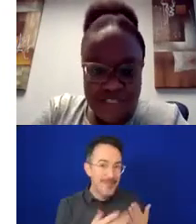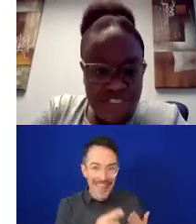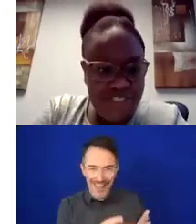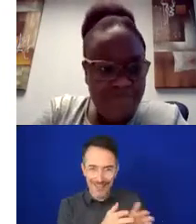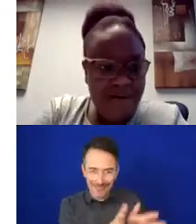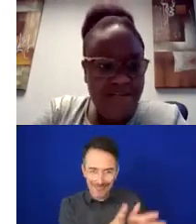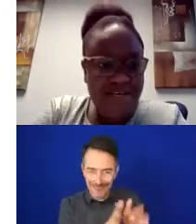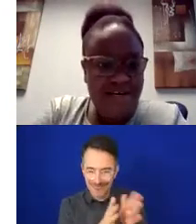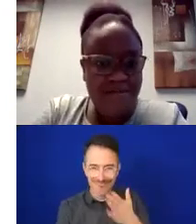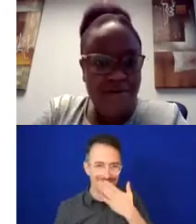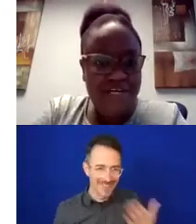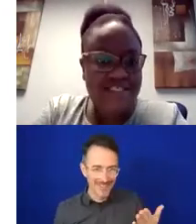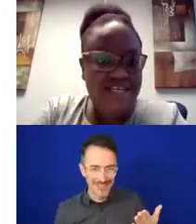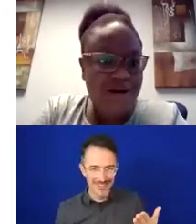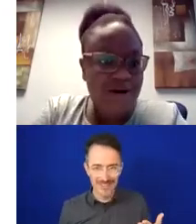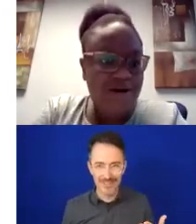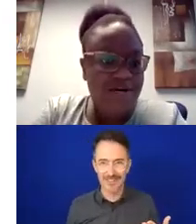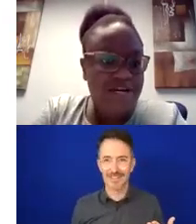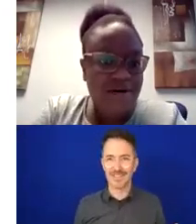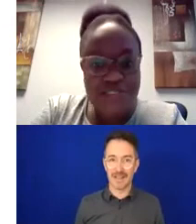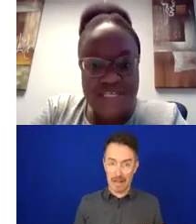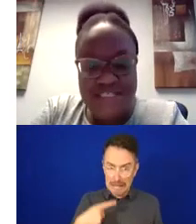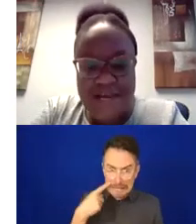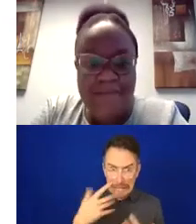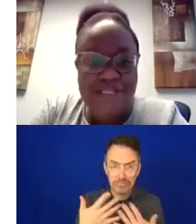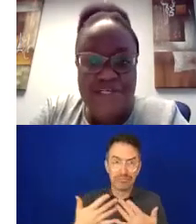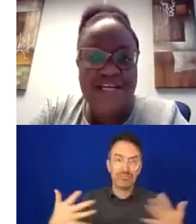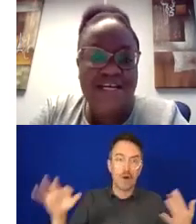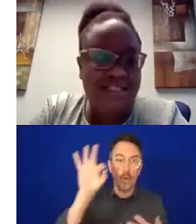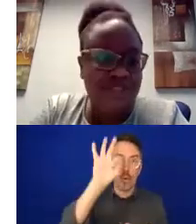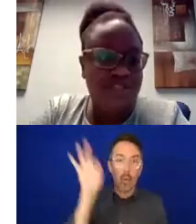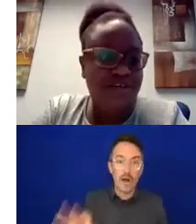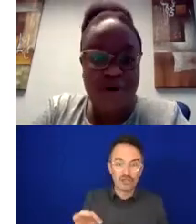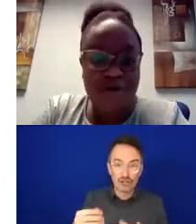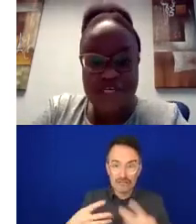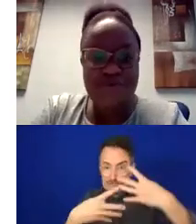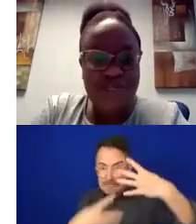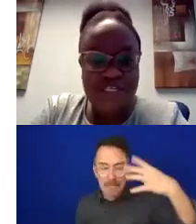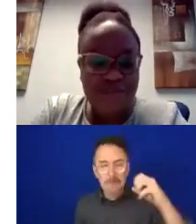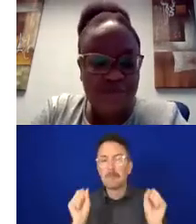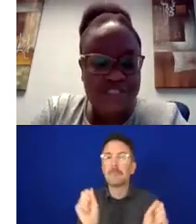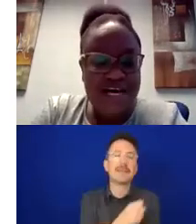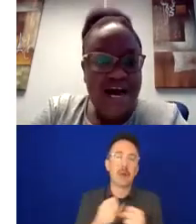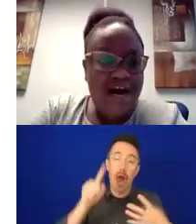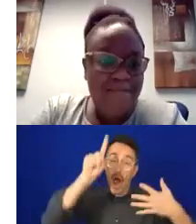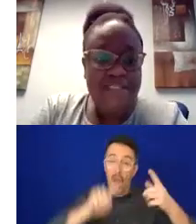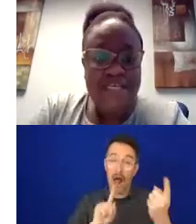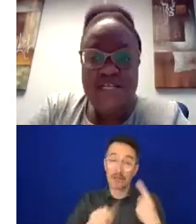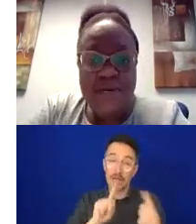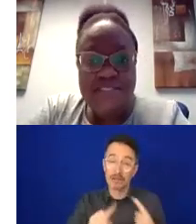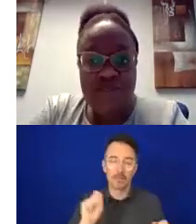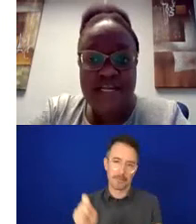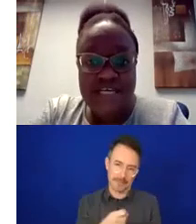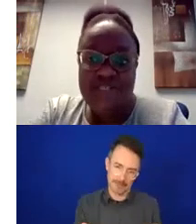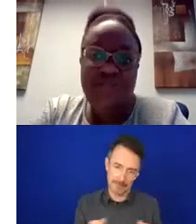all the questions, but you can see our contacts there. Please, you can get in touch with every one of us or individuals. And there's still